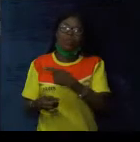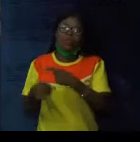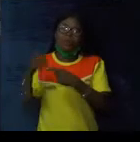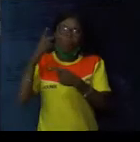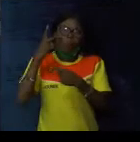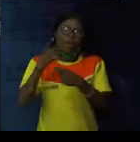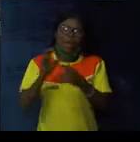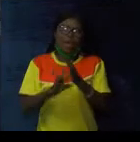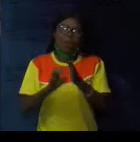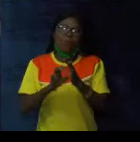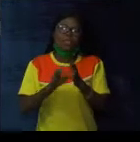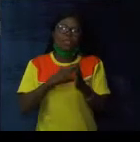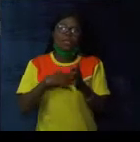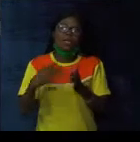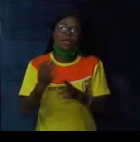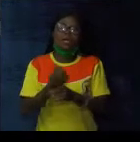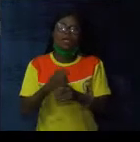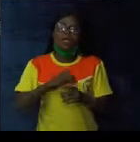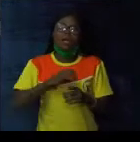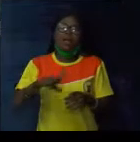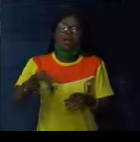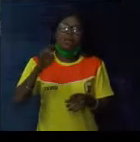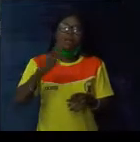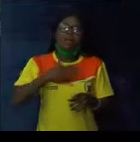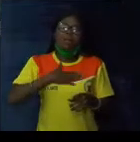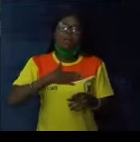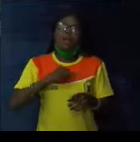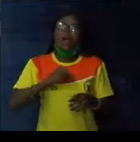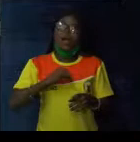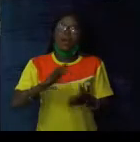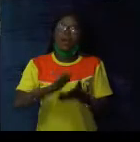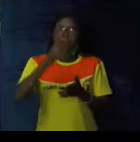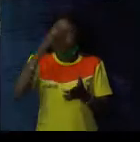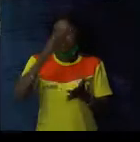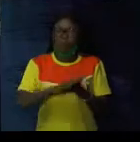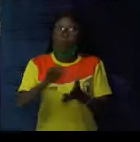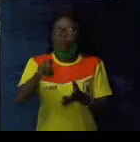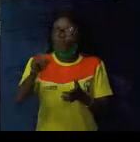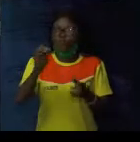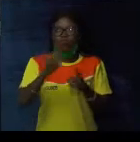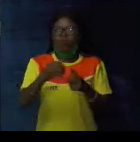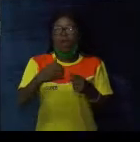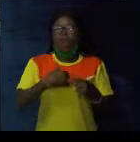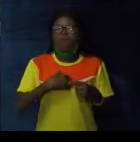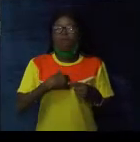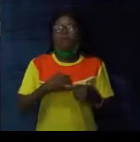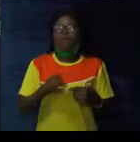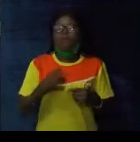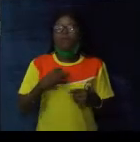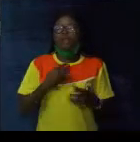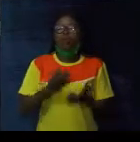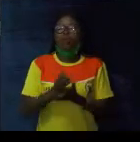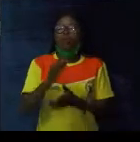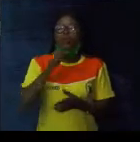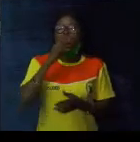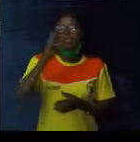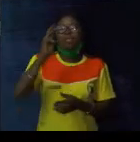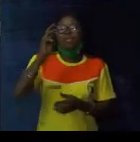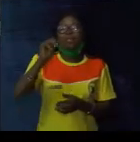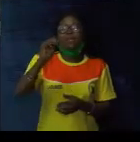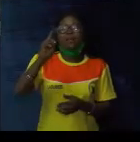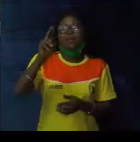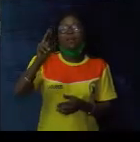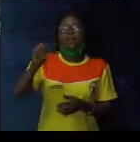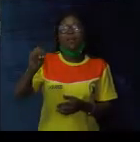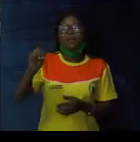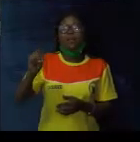it JN? Well, I've selected my answer and I believe that you have selected yours as well. The correct option there will